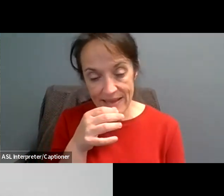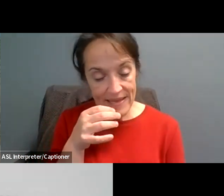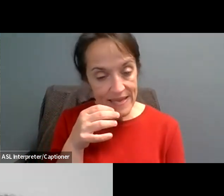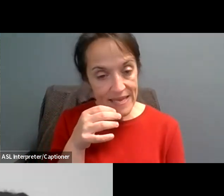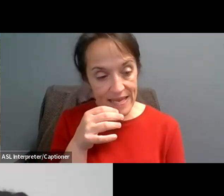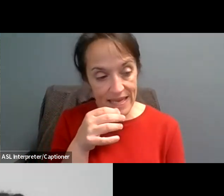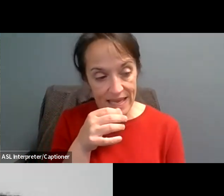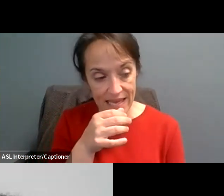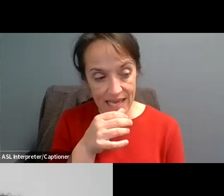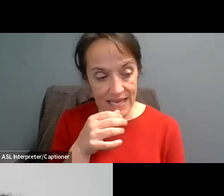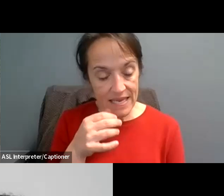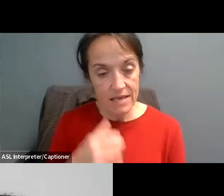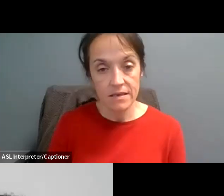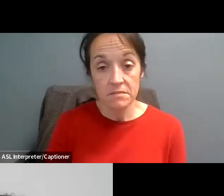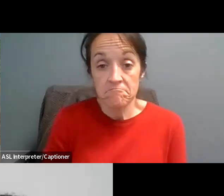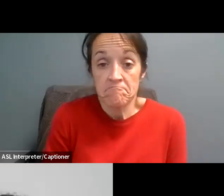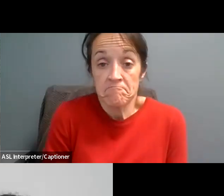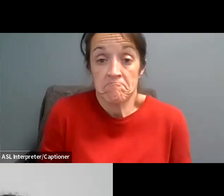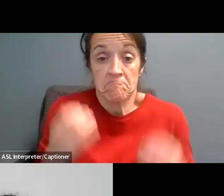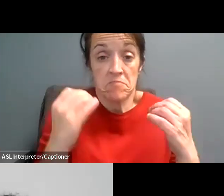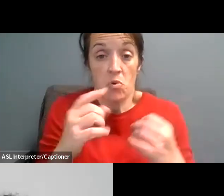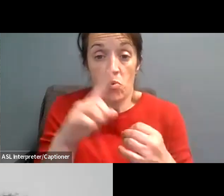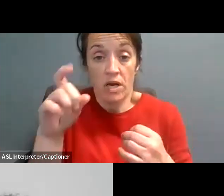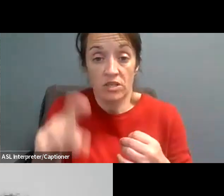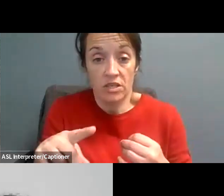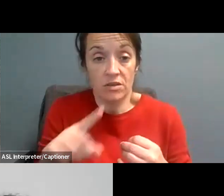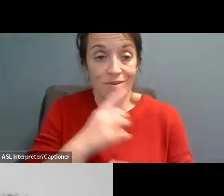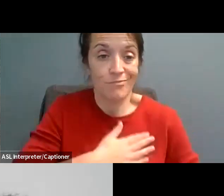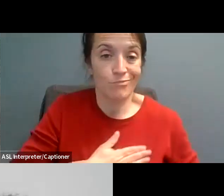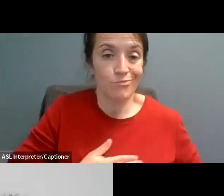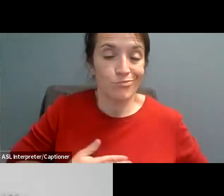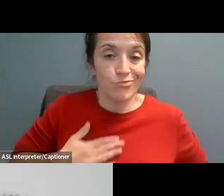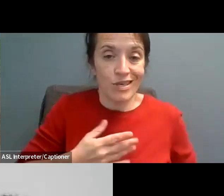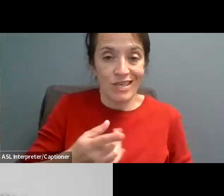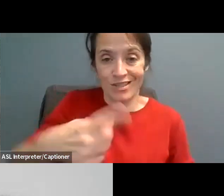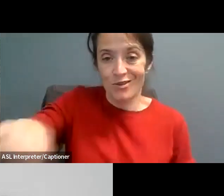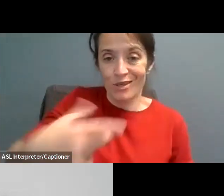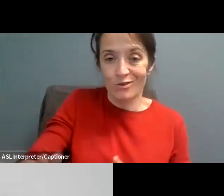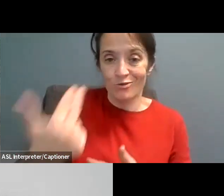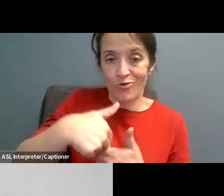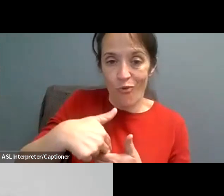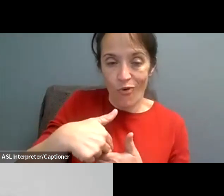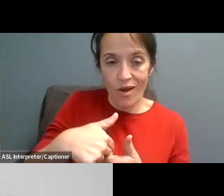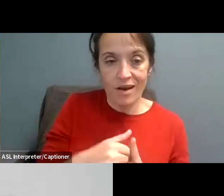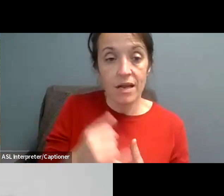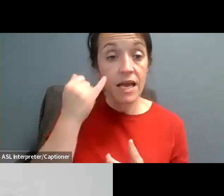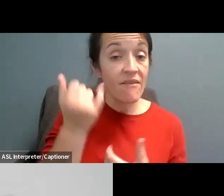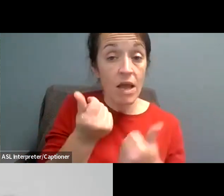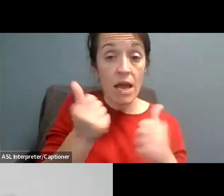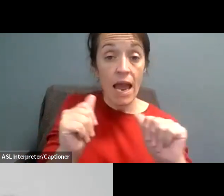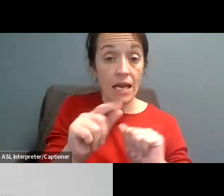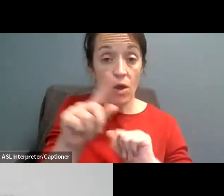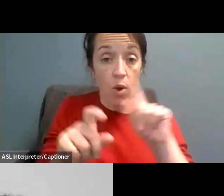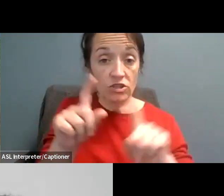No, I don't see any. So we appreciate you guys for joining us. Certainly, if we receive some toward the end